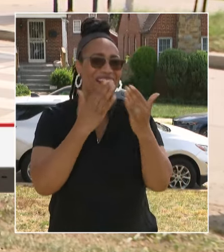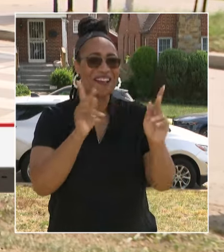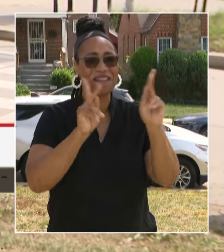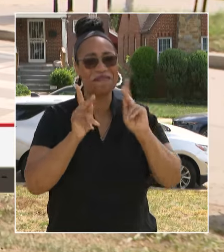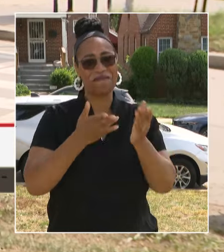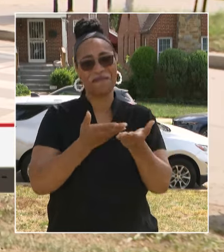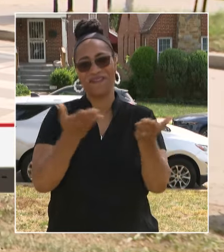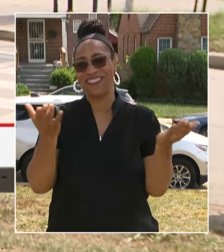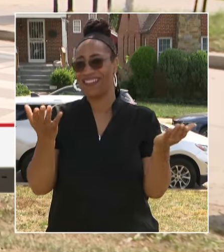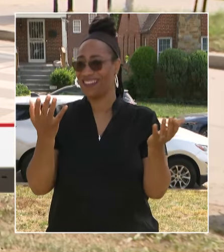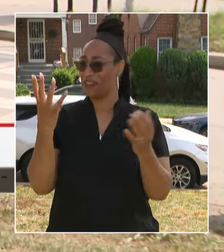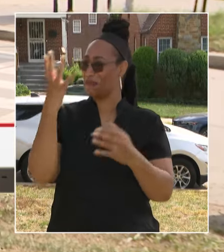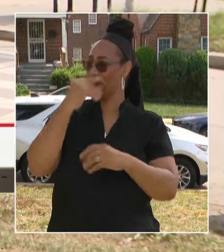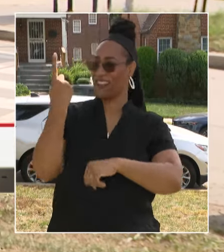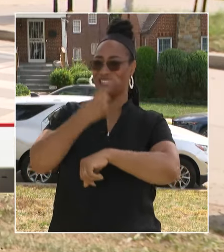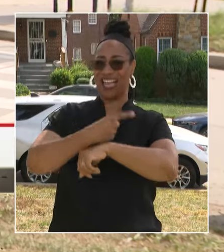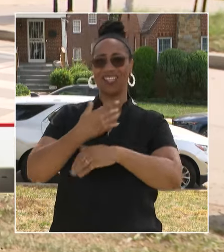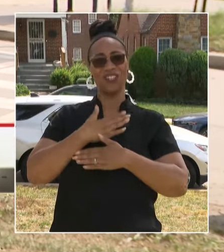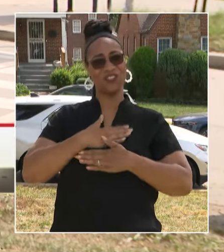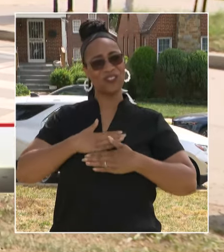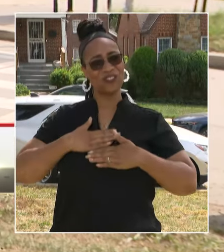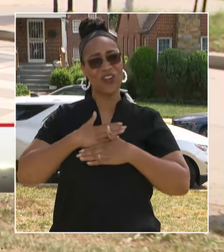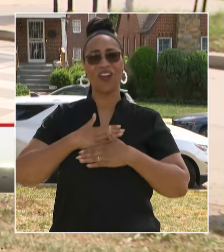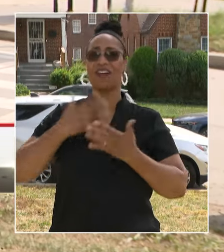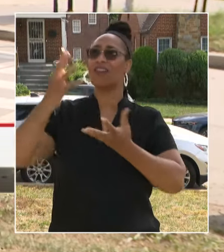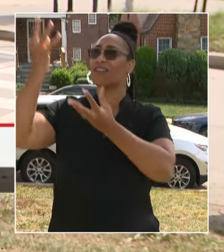has made for us. Thank you.